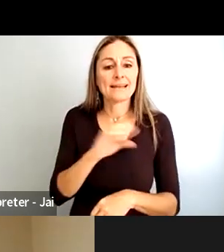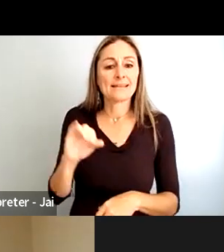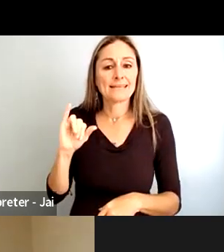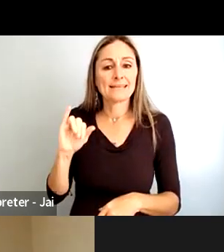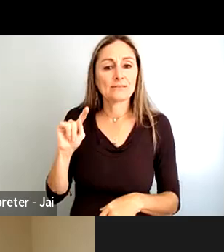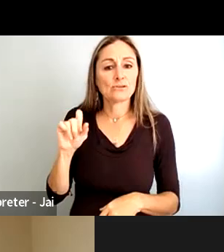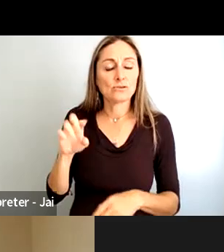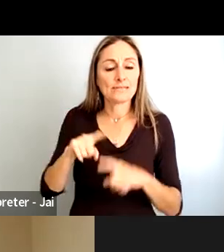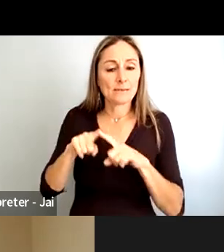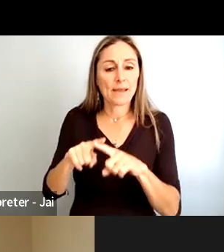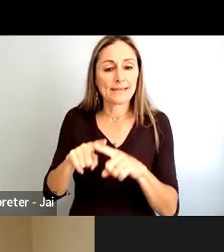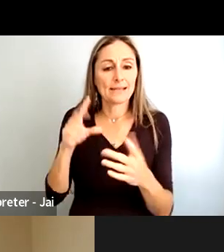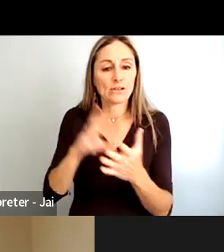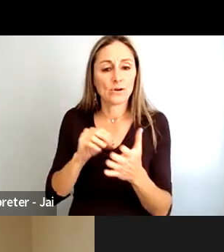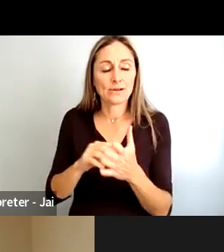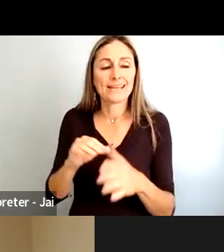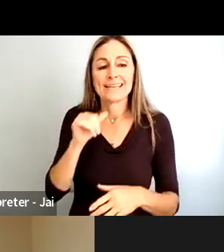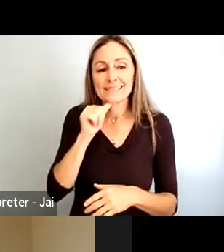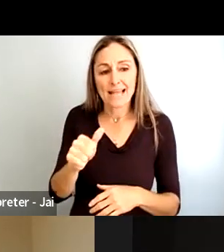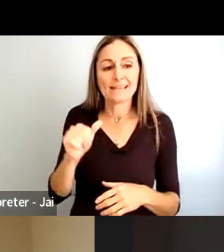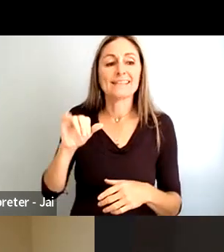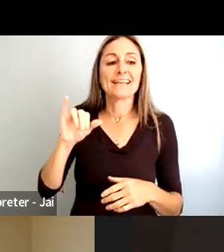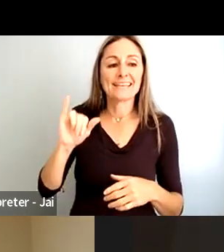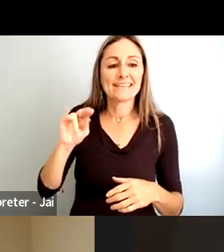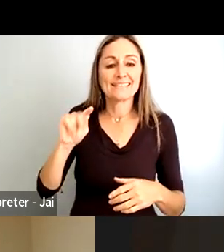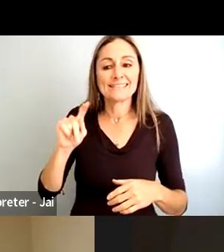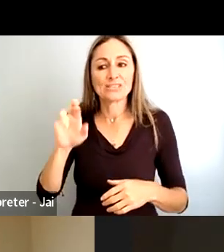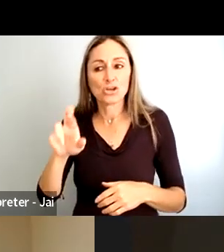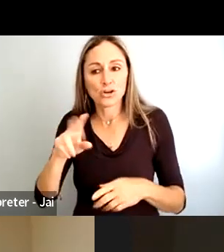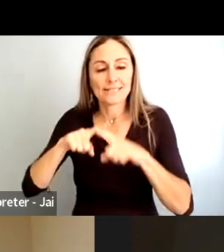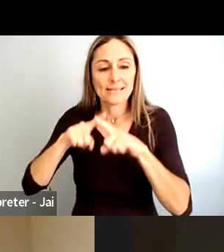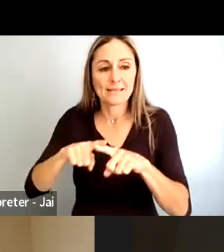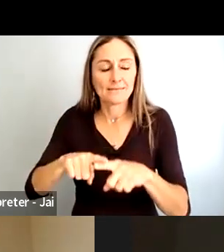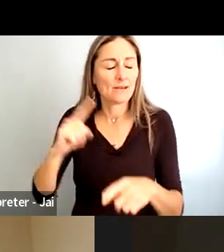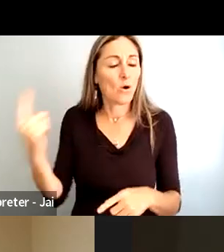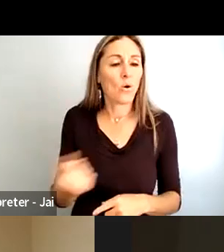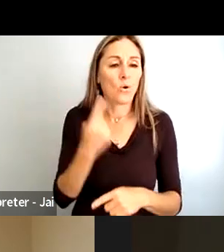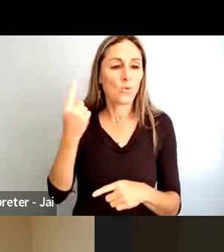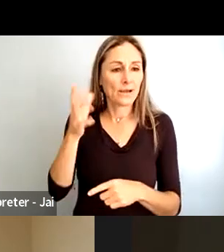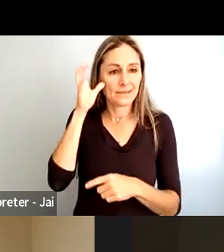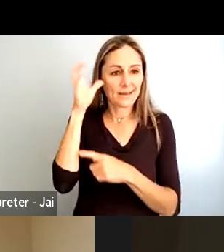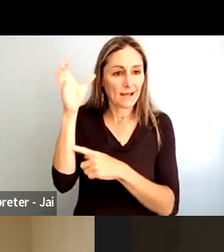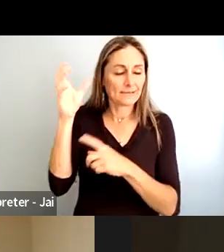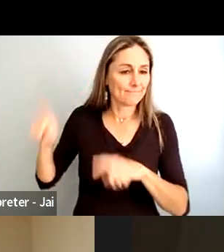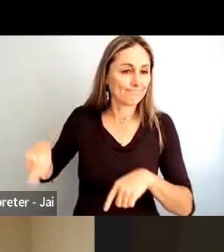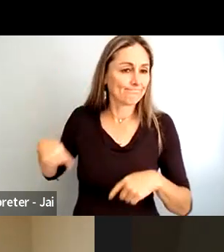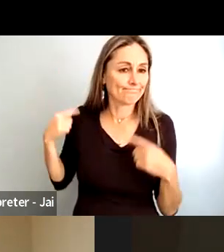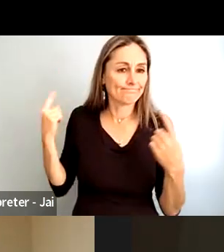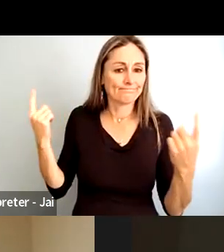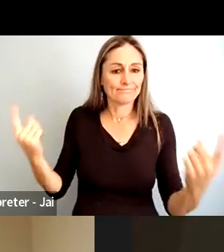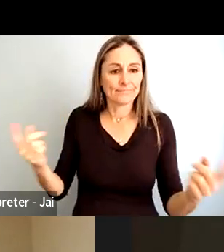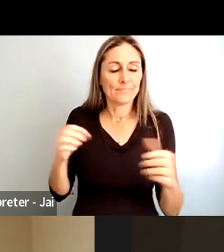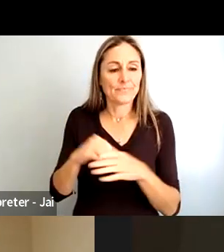living versus interdependence. Interdependence has always been the concept in the independent